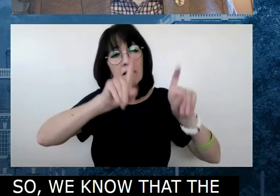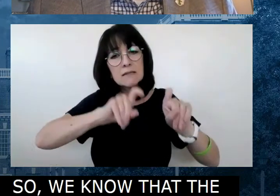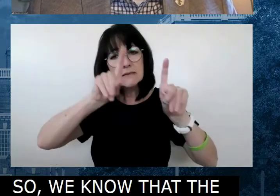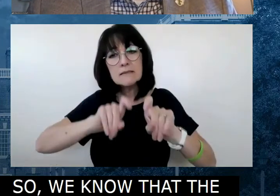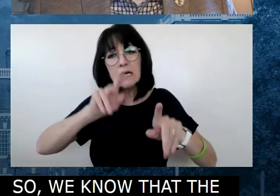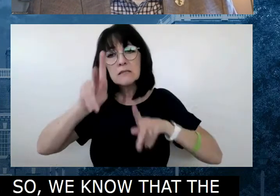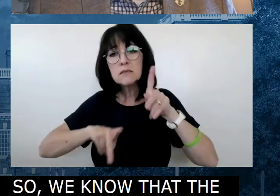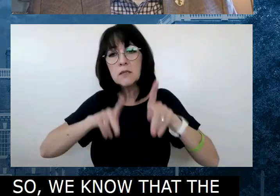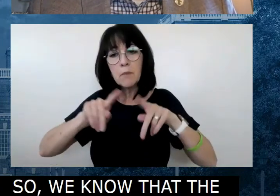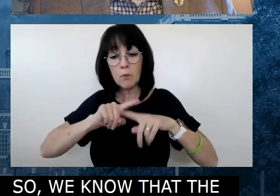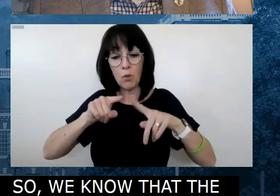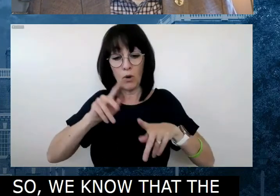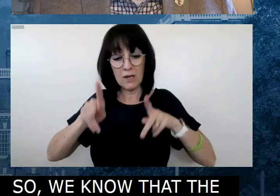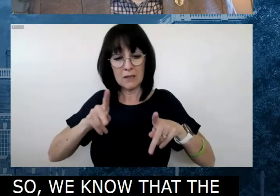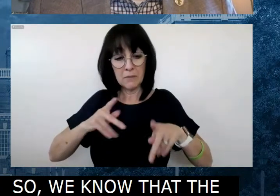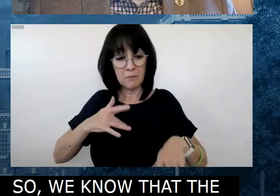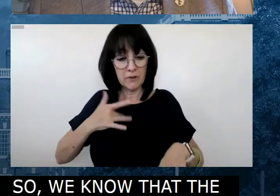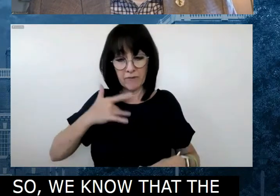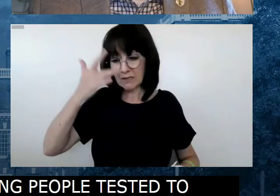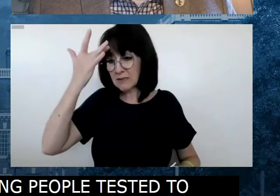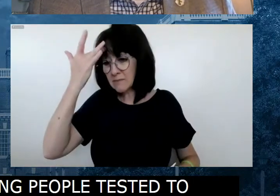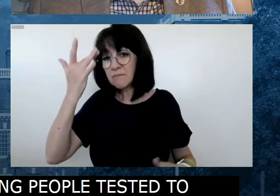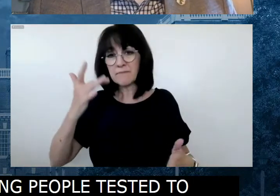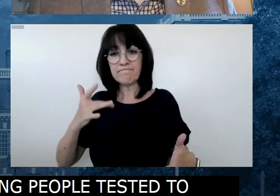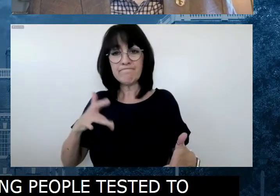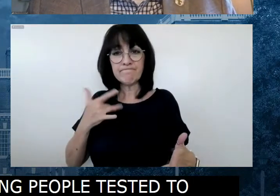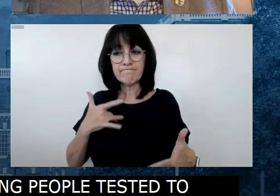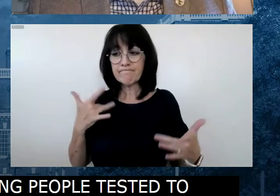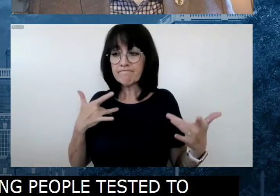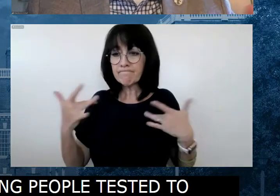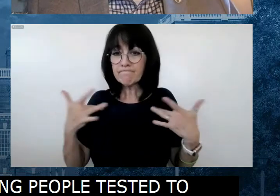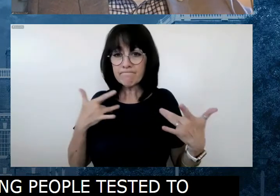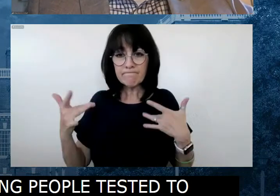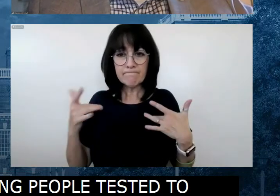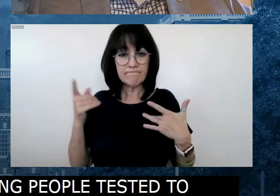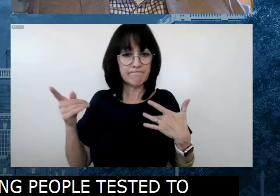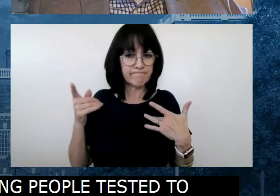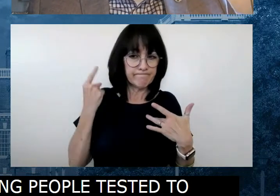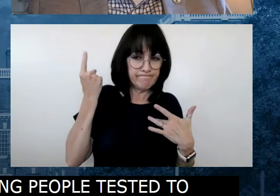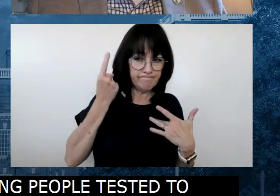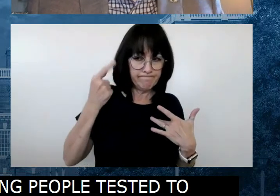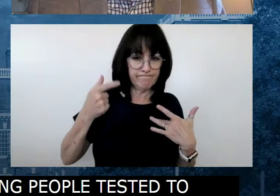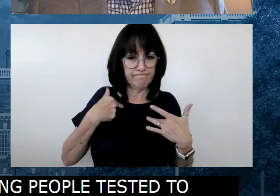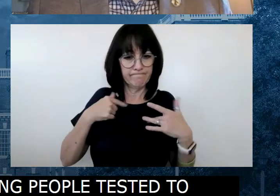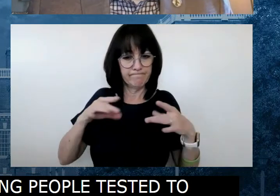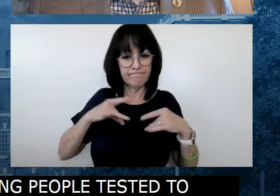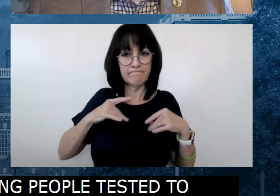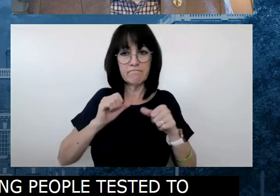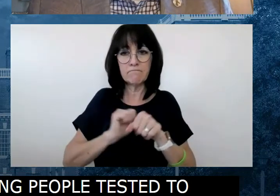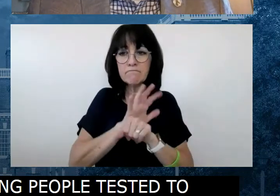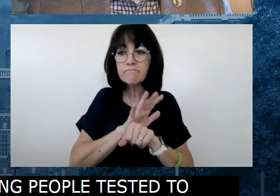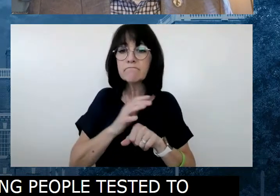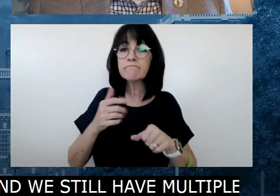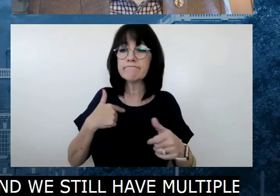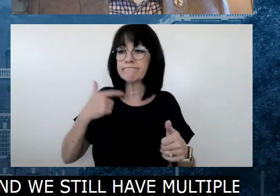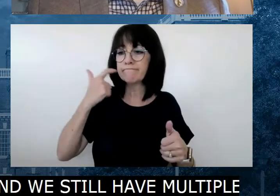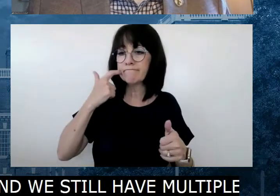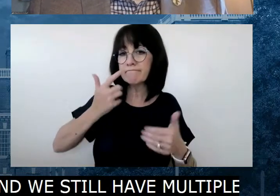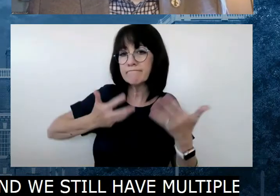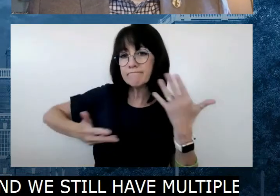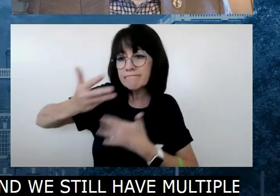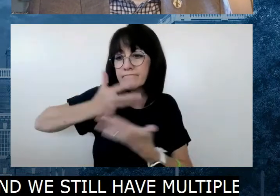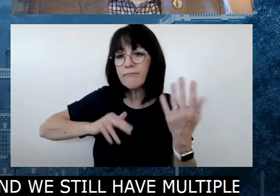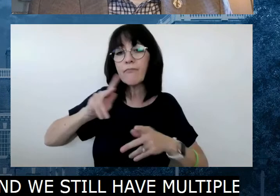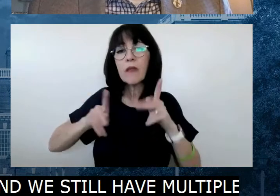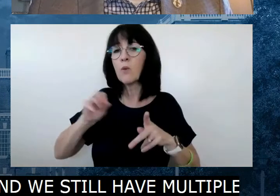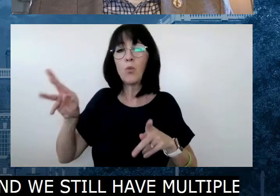have, multiple avenues available to get tested. So again, if you think we were doing, 40,000 a week a few months ago, and now